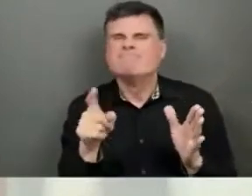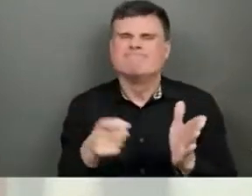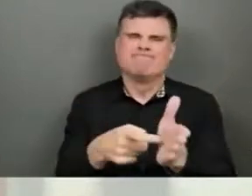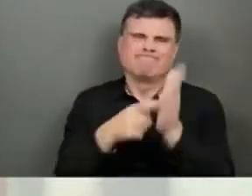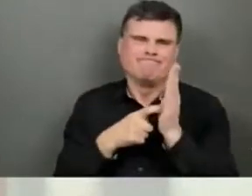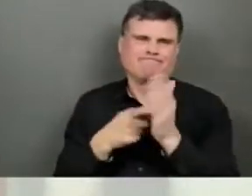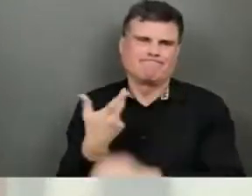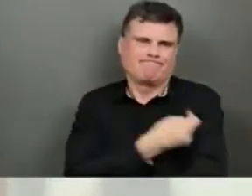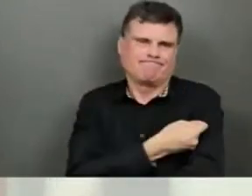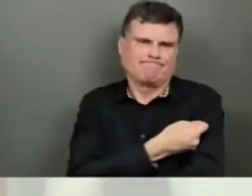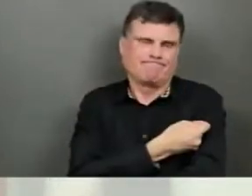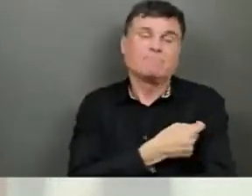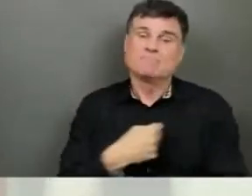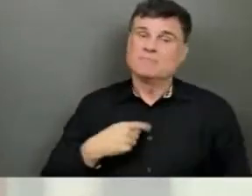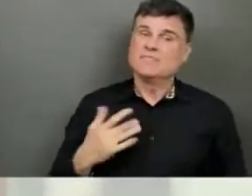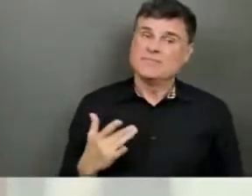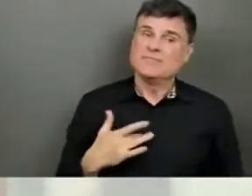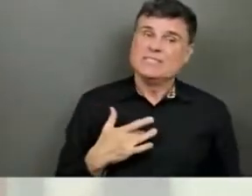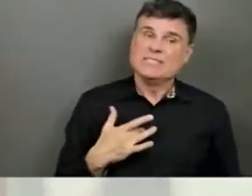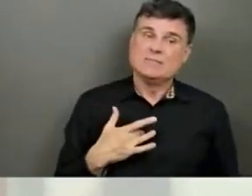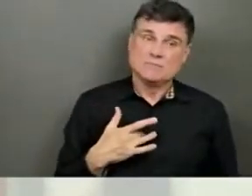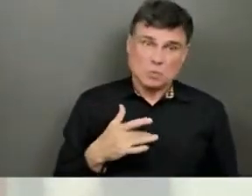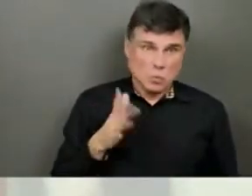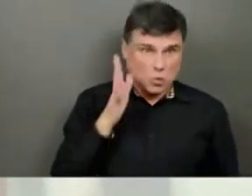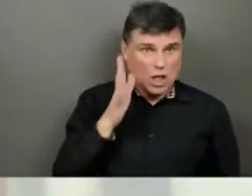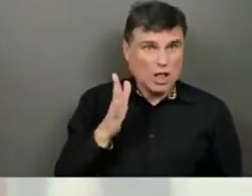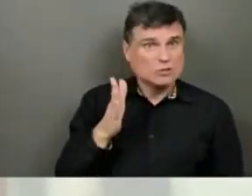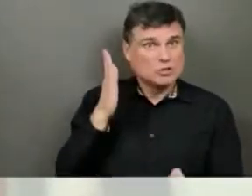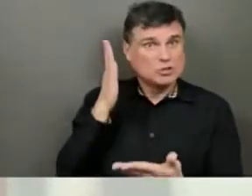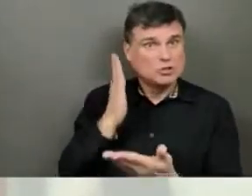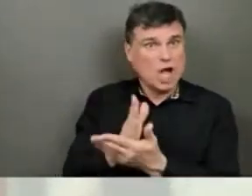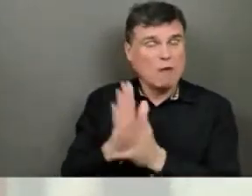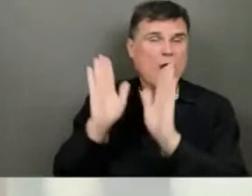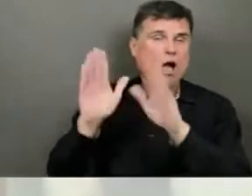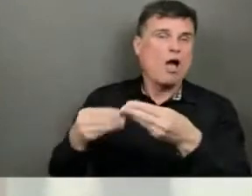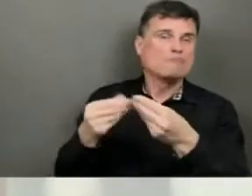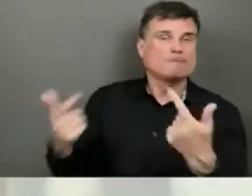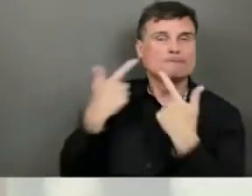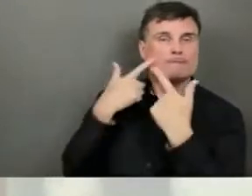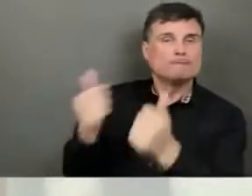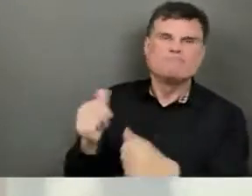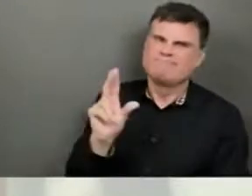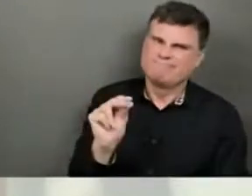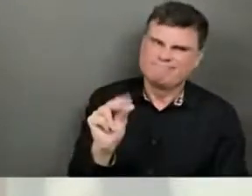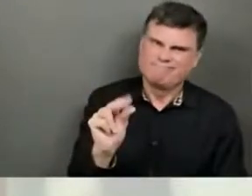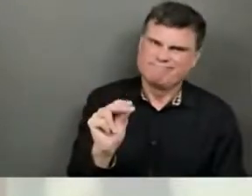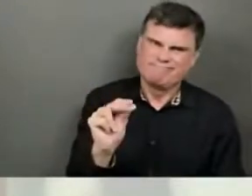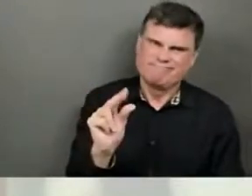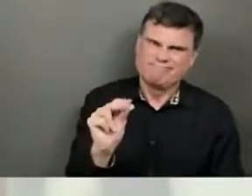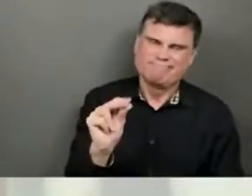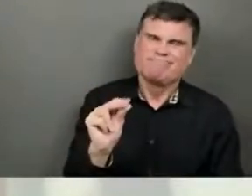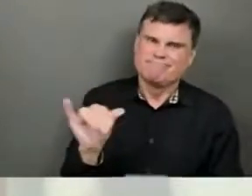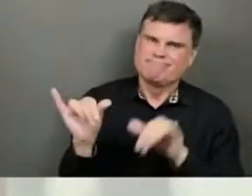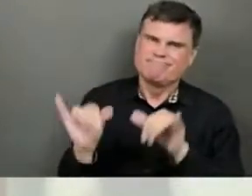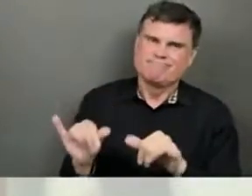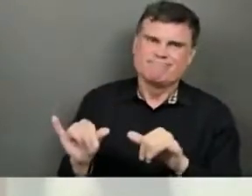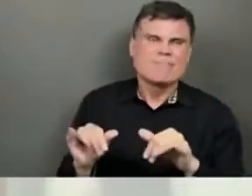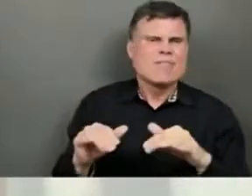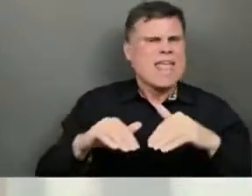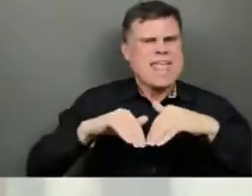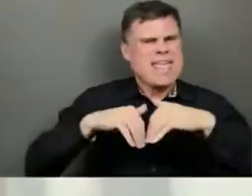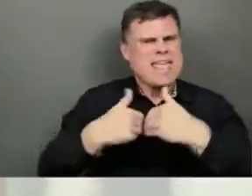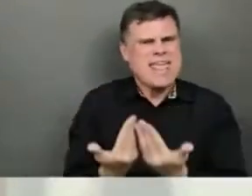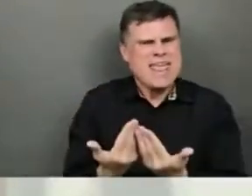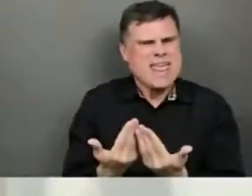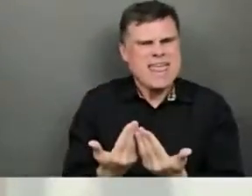that to be something that will change. And we're looking at what does that mean in terms of policies